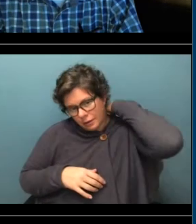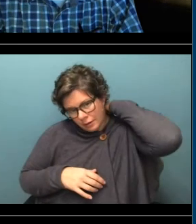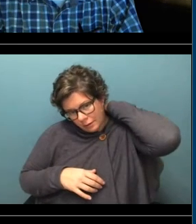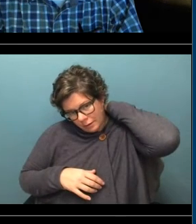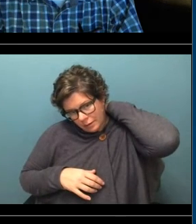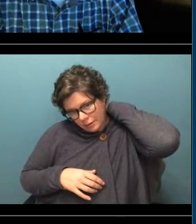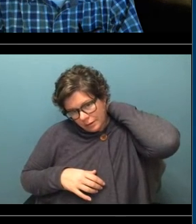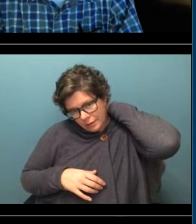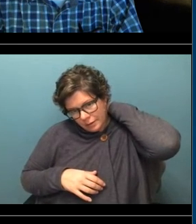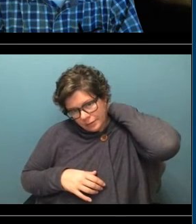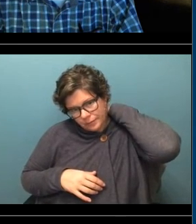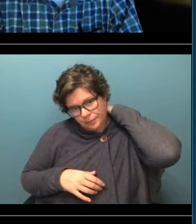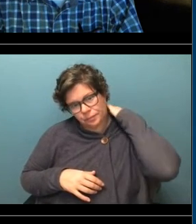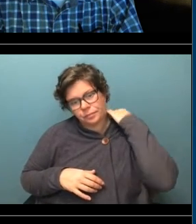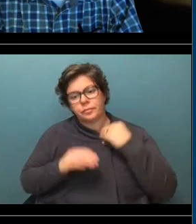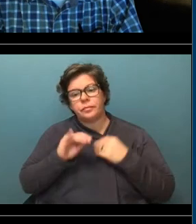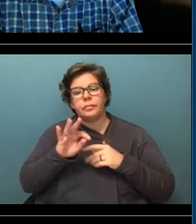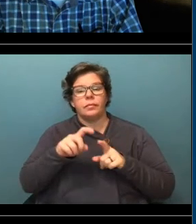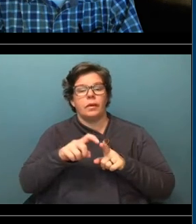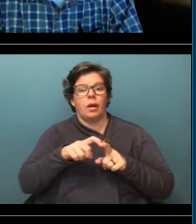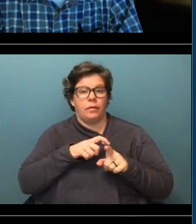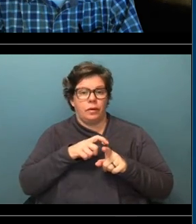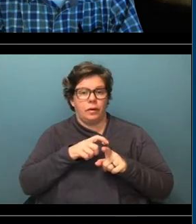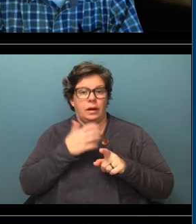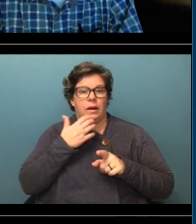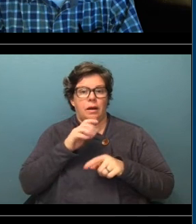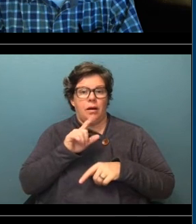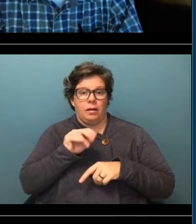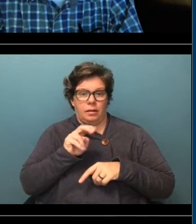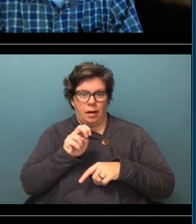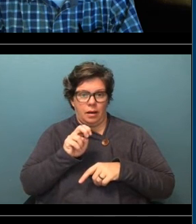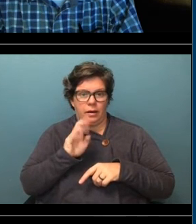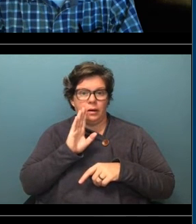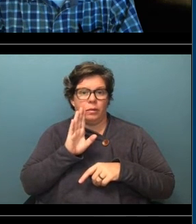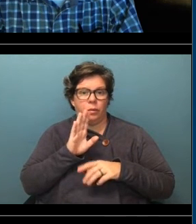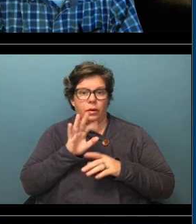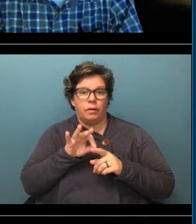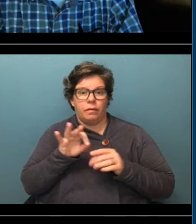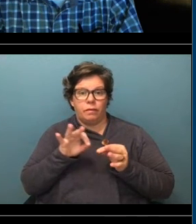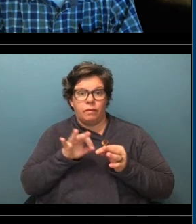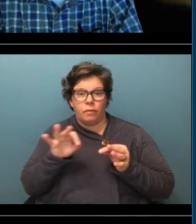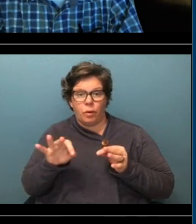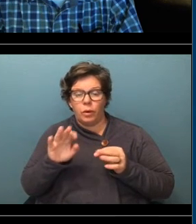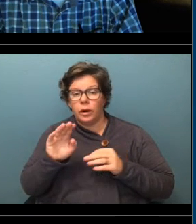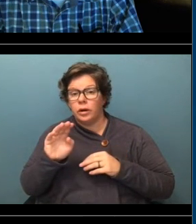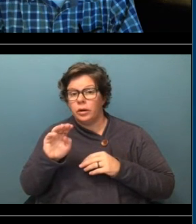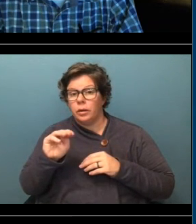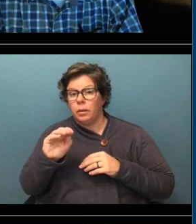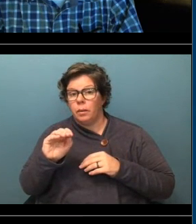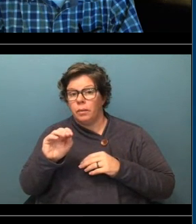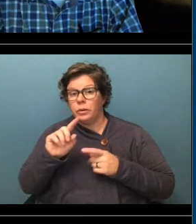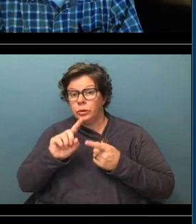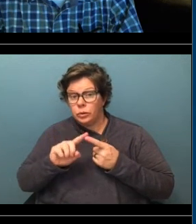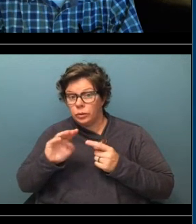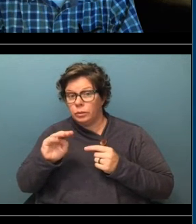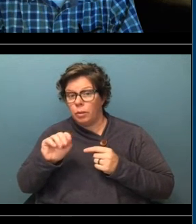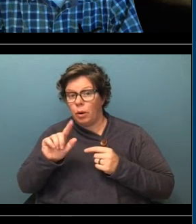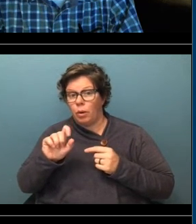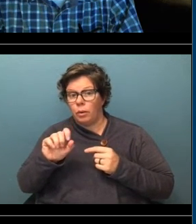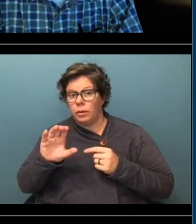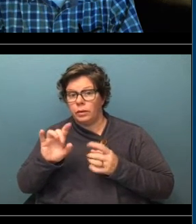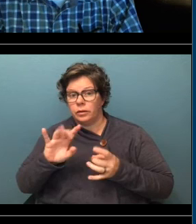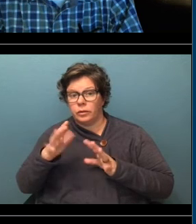So of the calls that the hotline will forward to mobile crisis, we again are diverting about